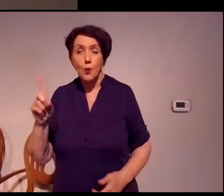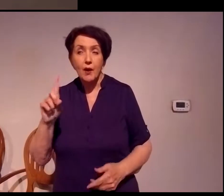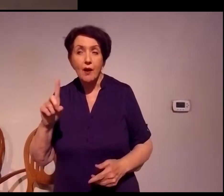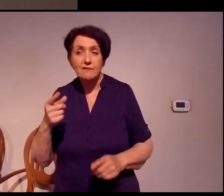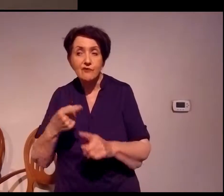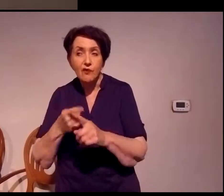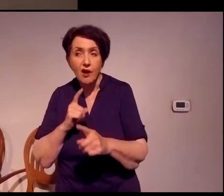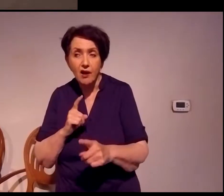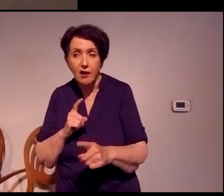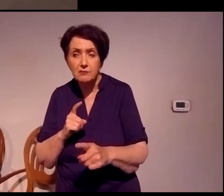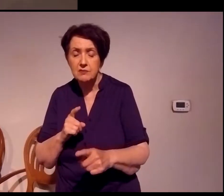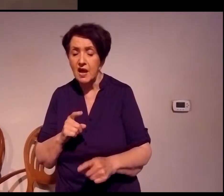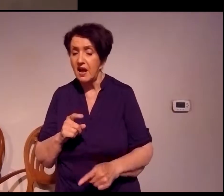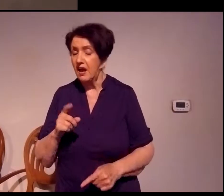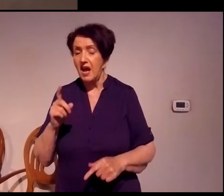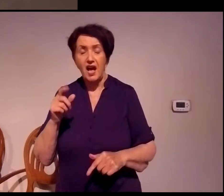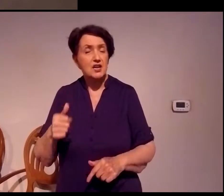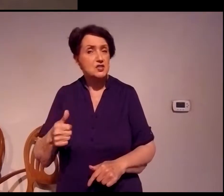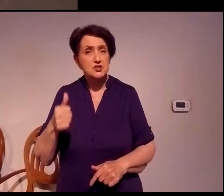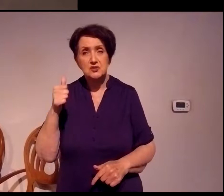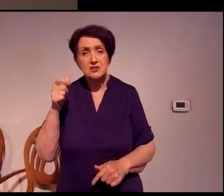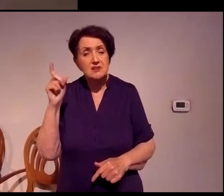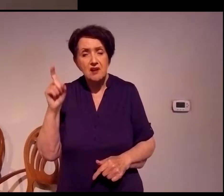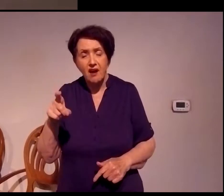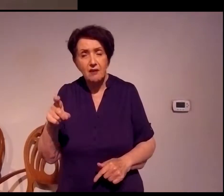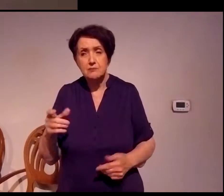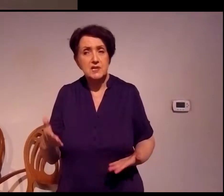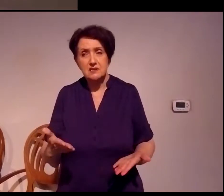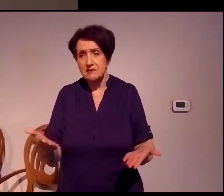reason I should be here except grace.